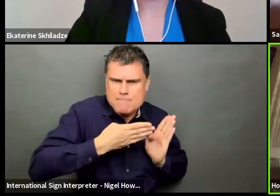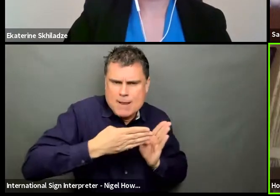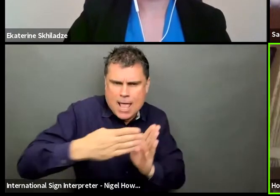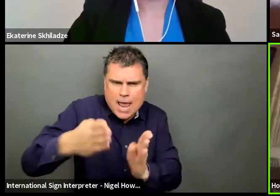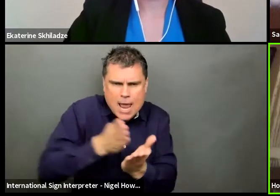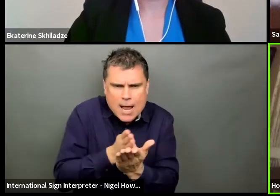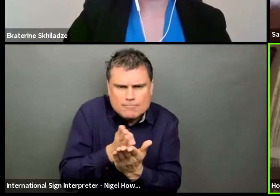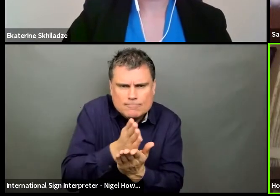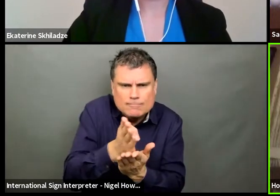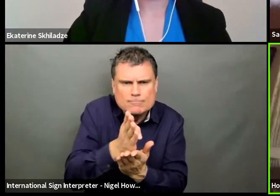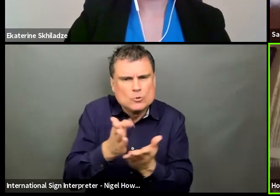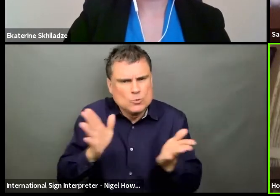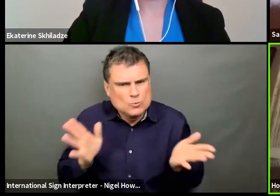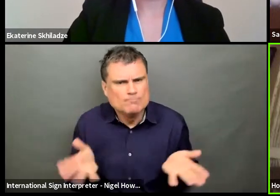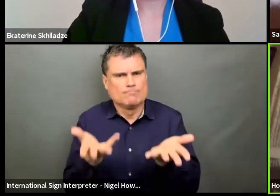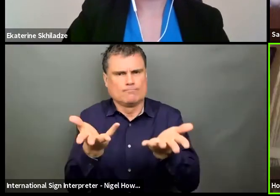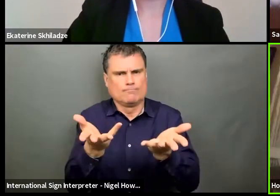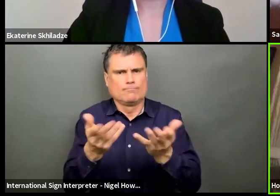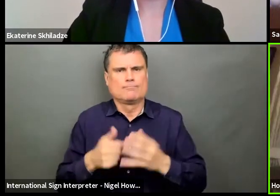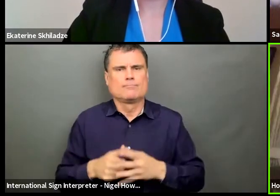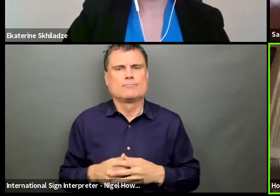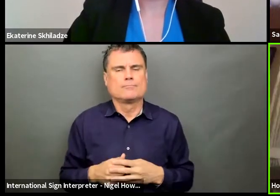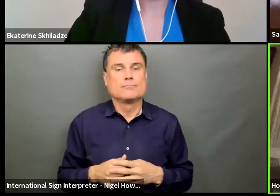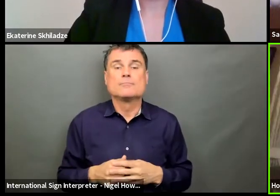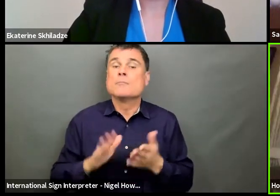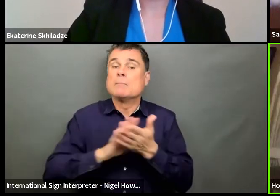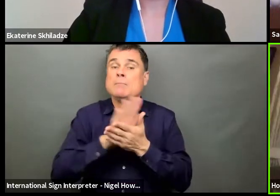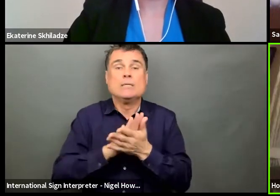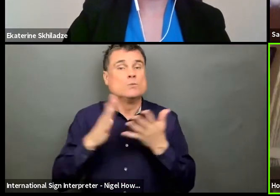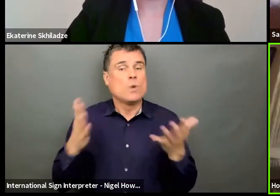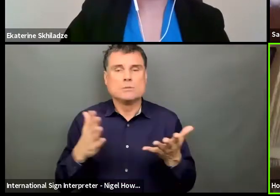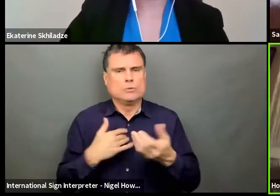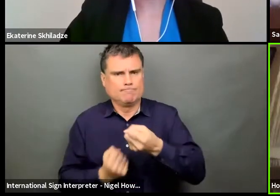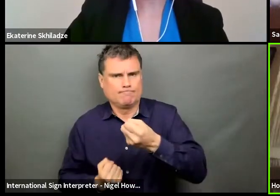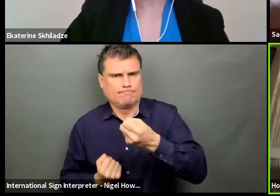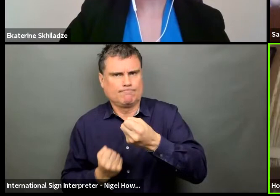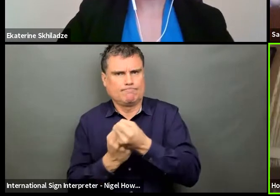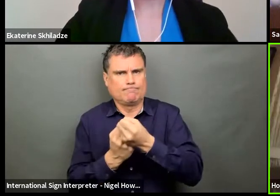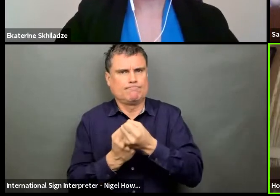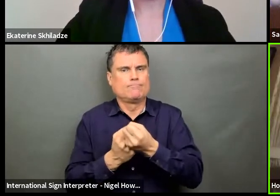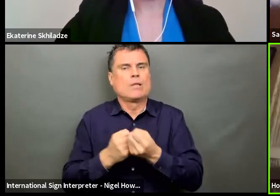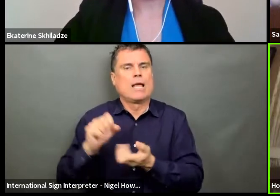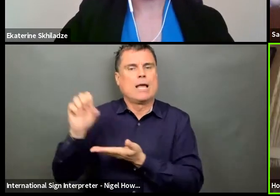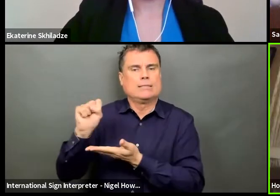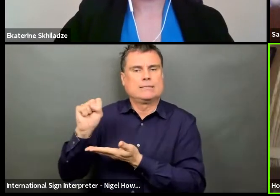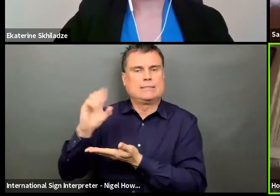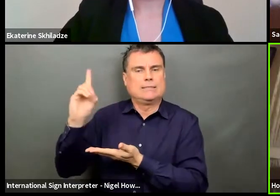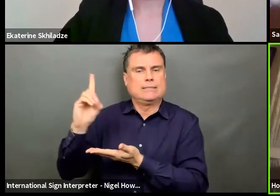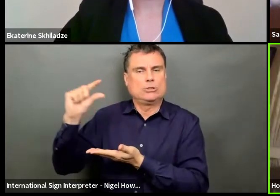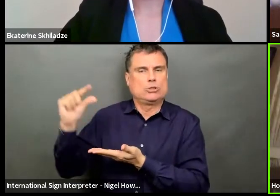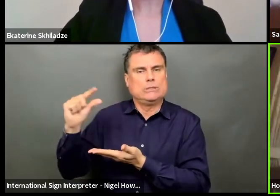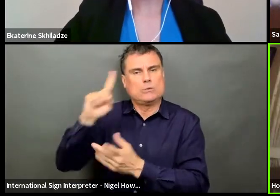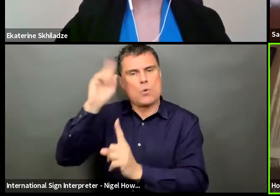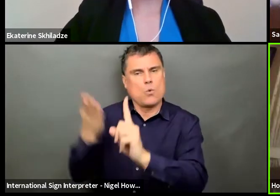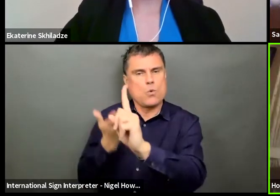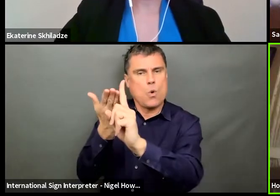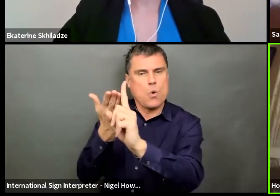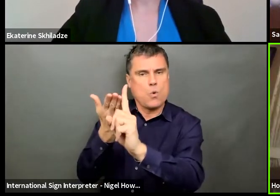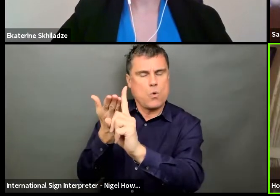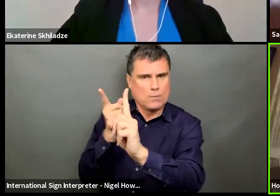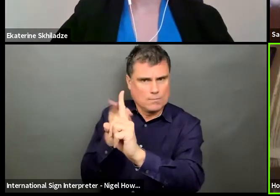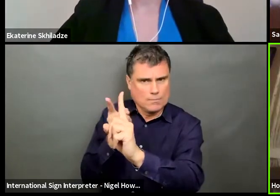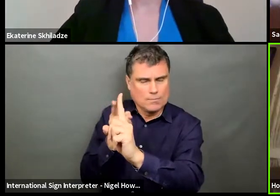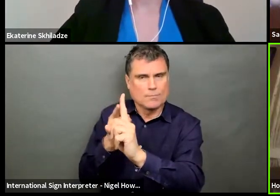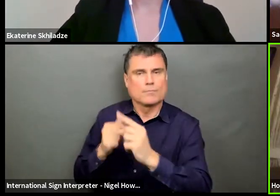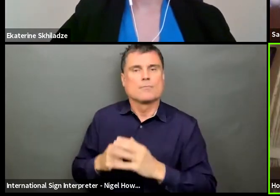of sustainable development goals, target, and associated indicators, SDG 3, 4, and 5